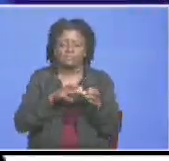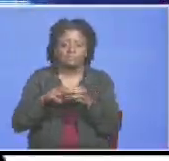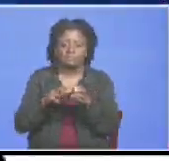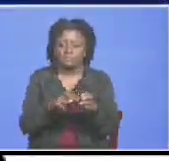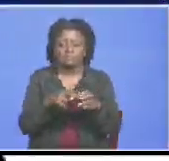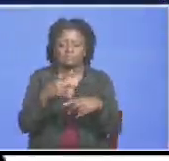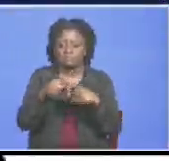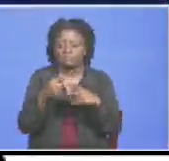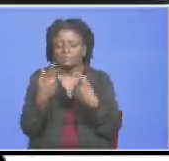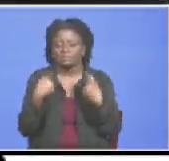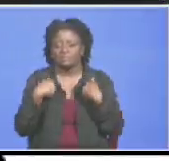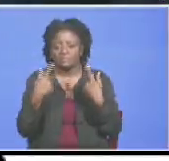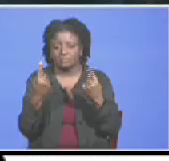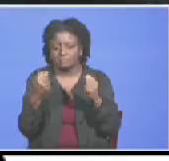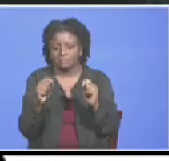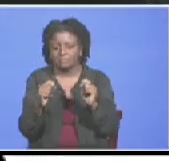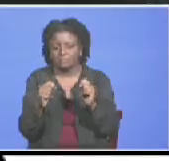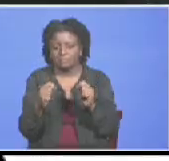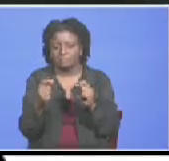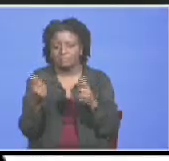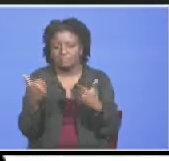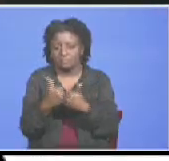few Carnival games. Three.